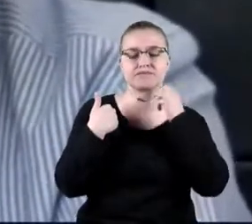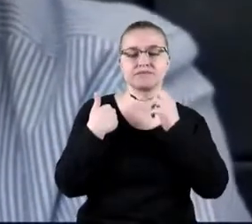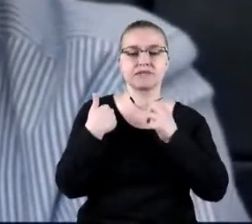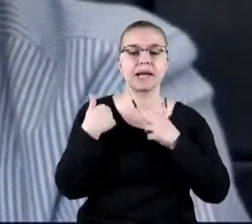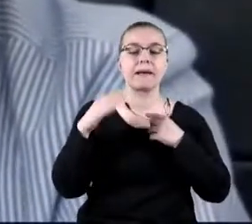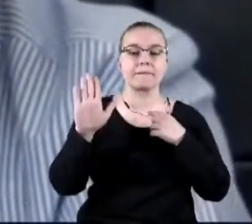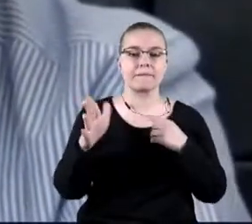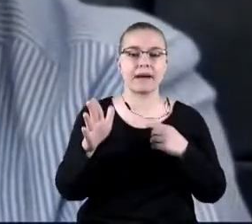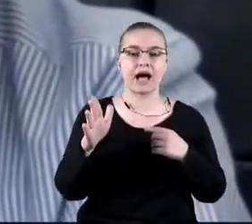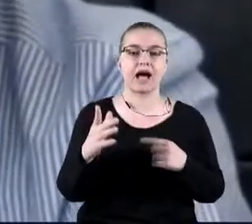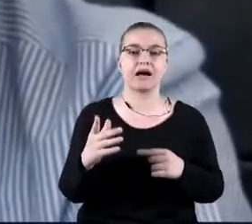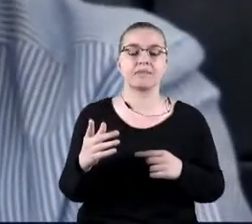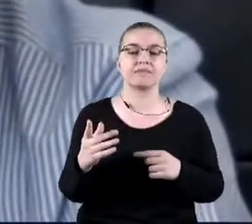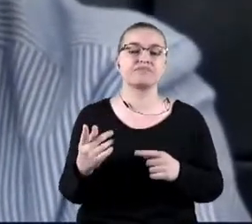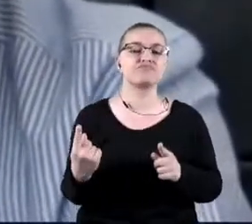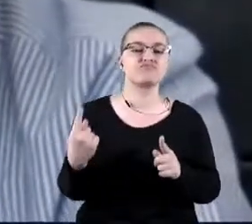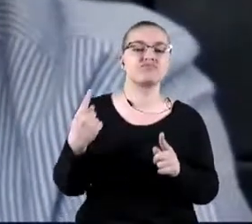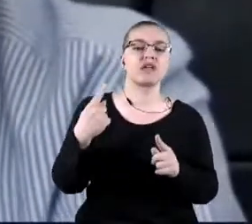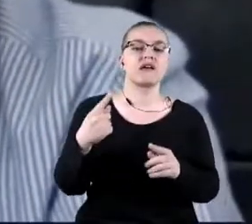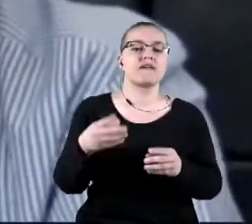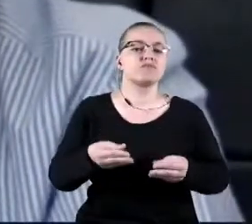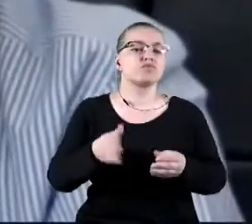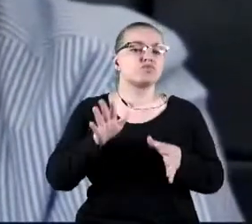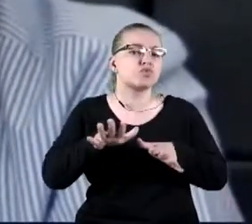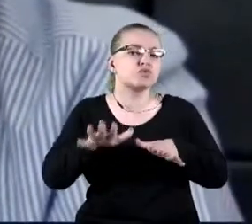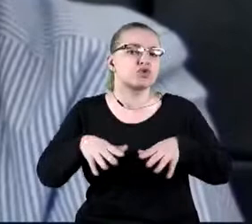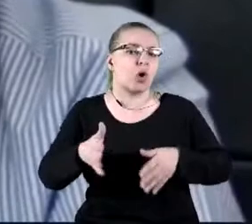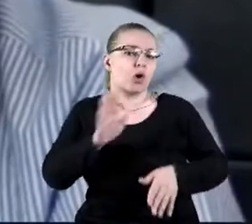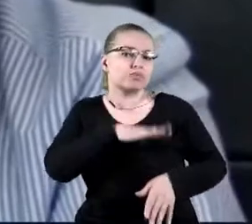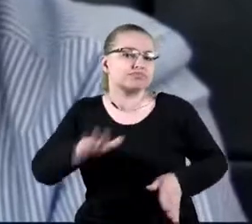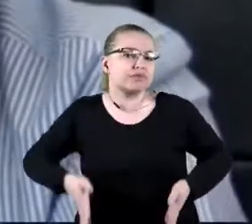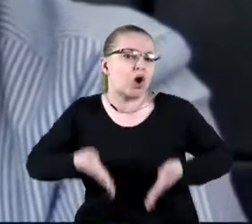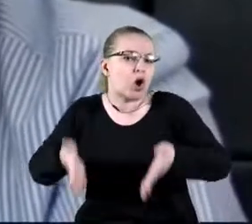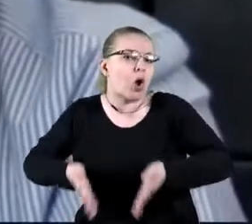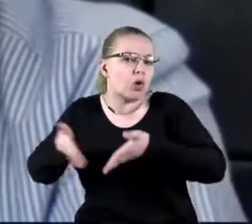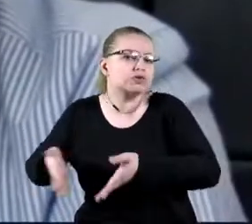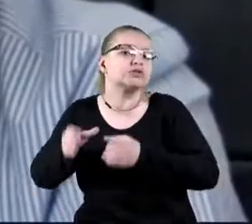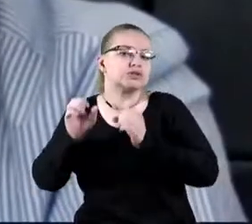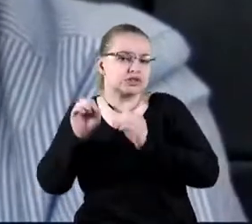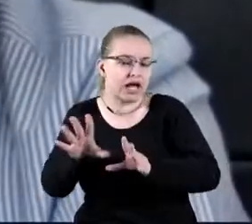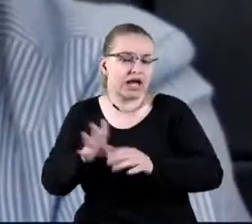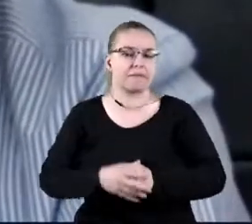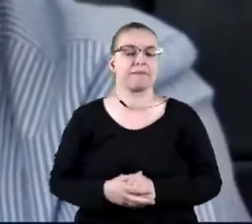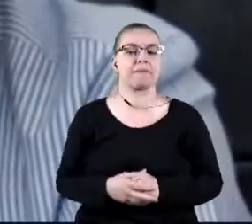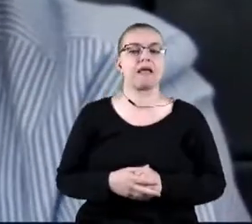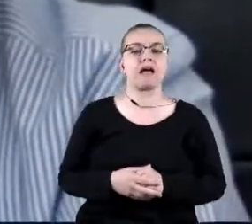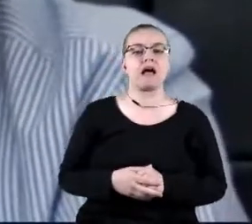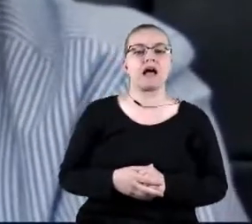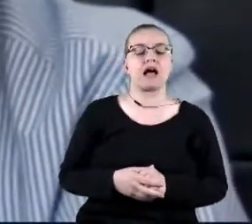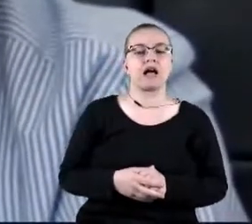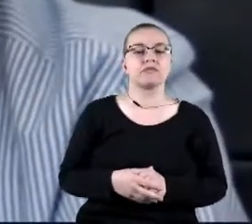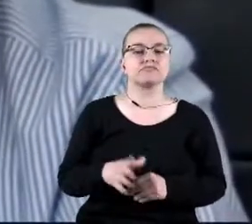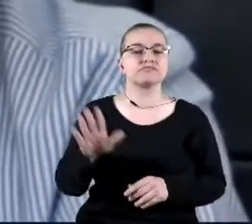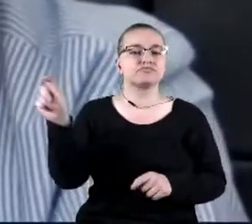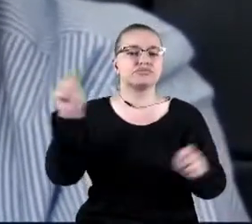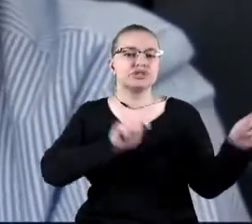a city with a positive birth rate.